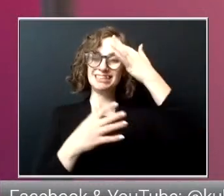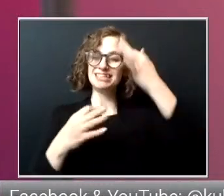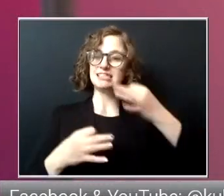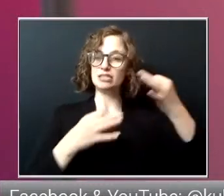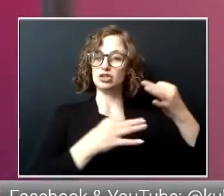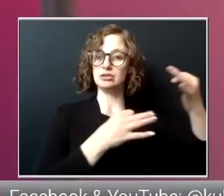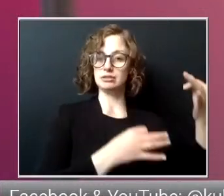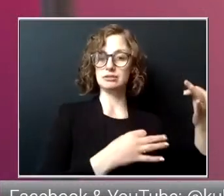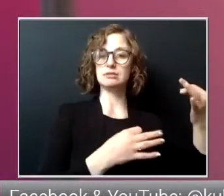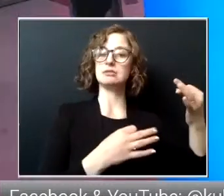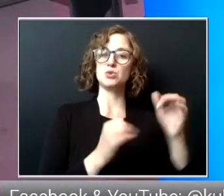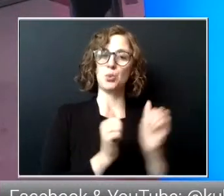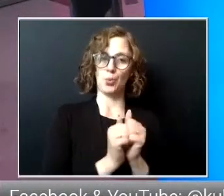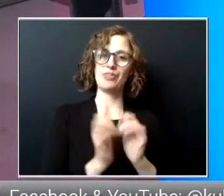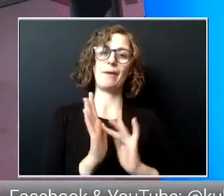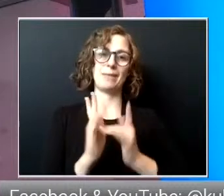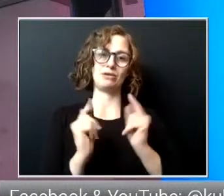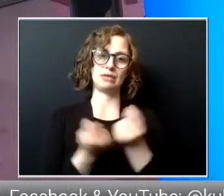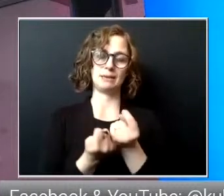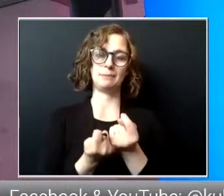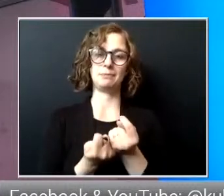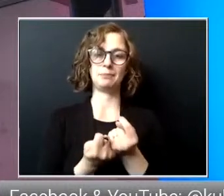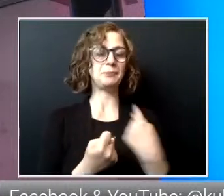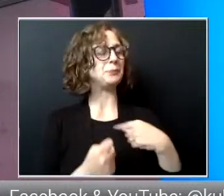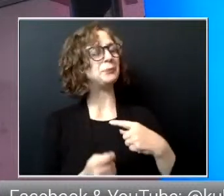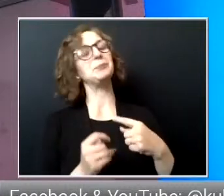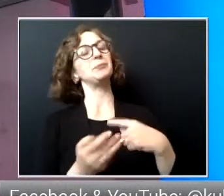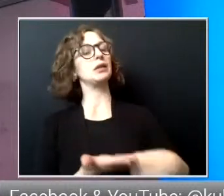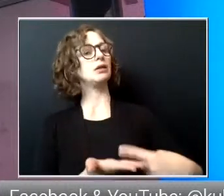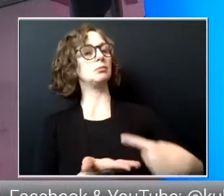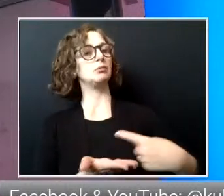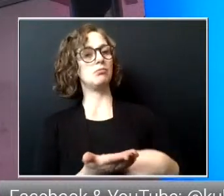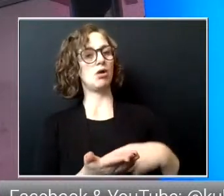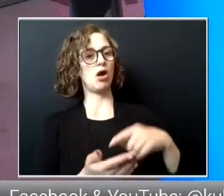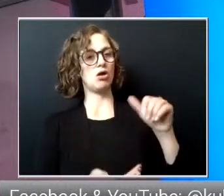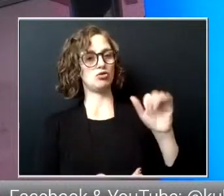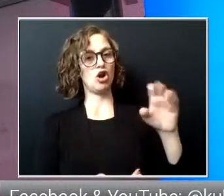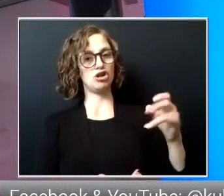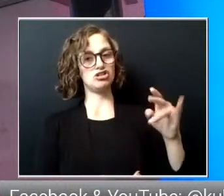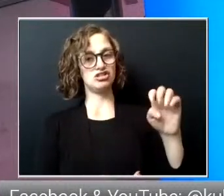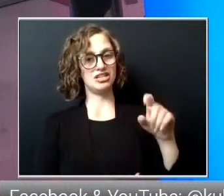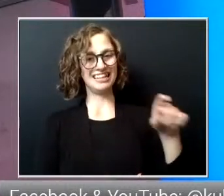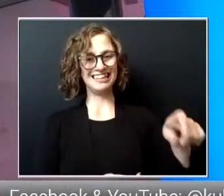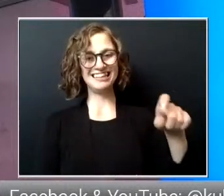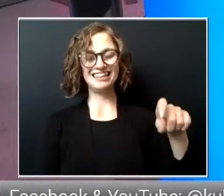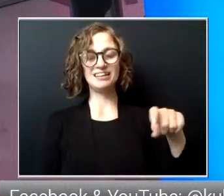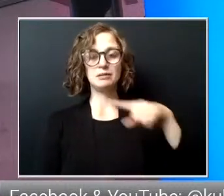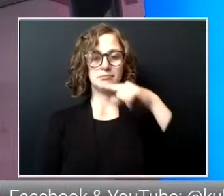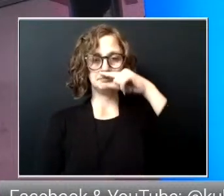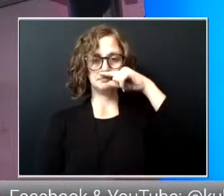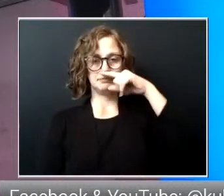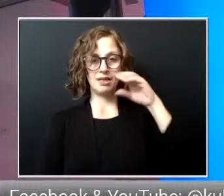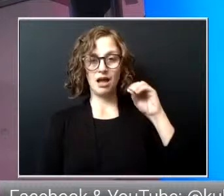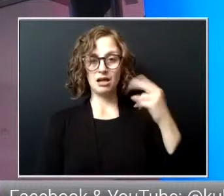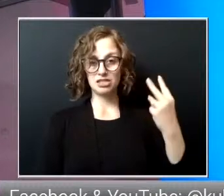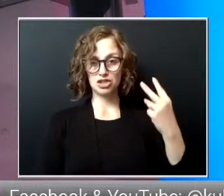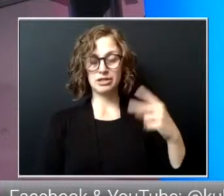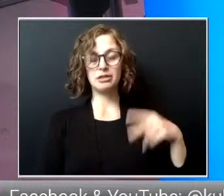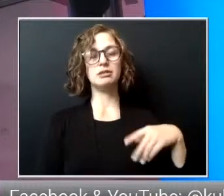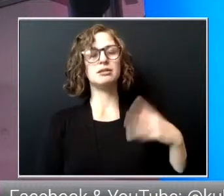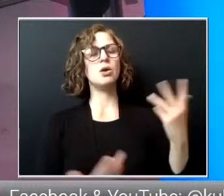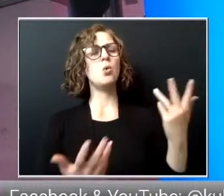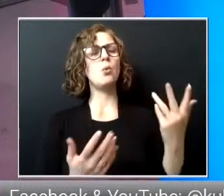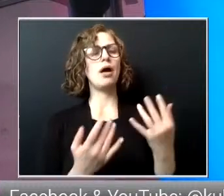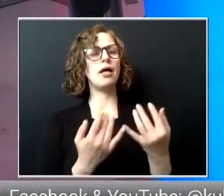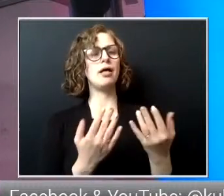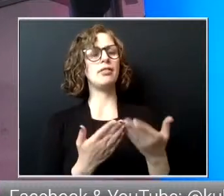the medical team too. We talked about Archie needing oxygen. What were some of the things that Allie and Andrew were able to